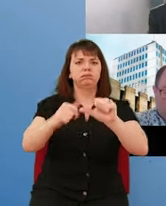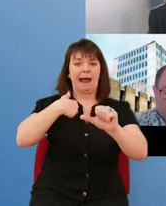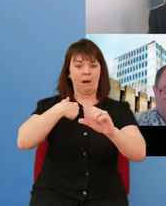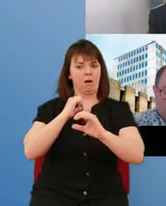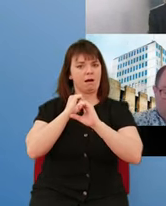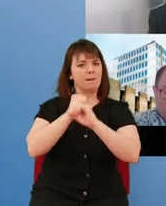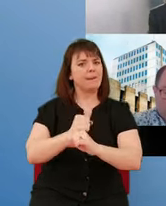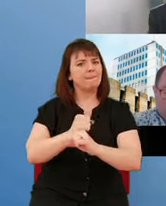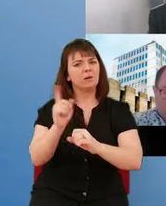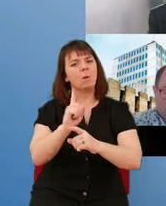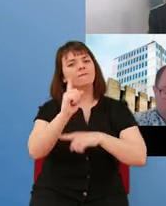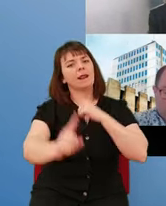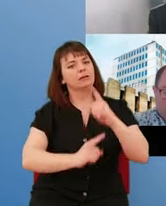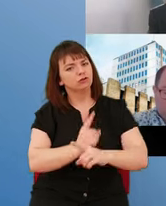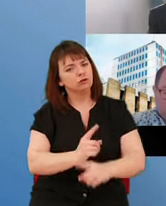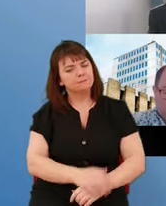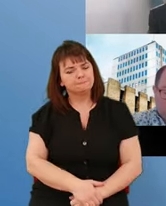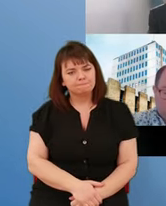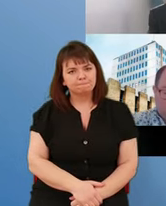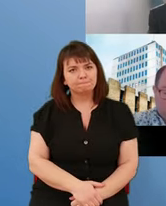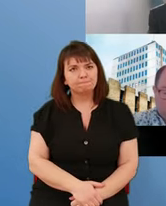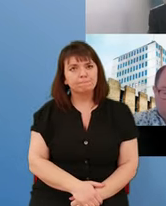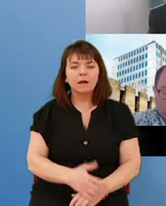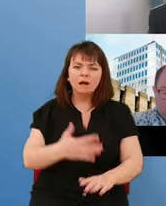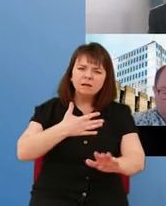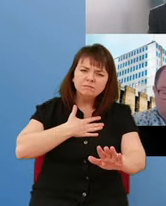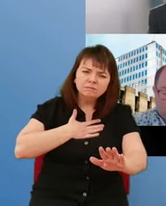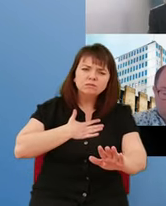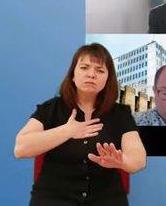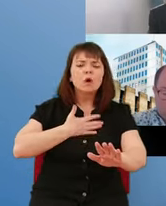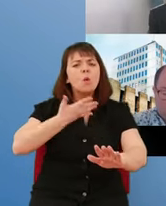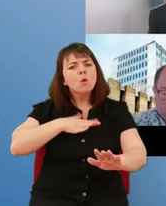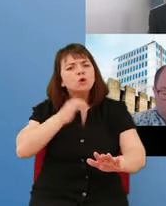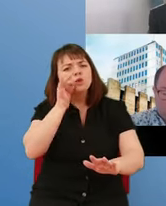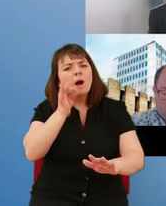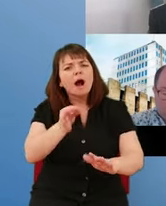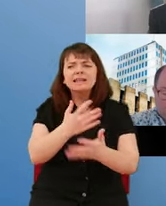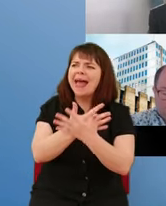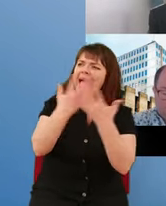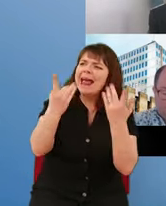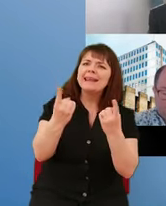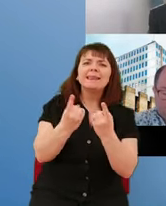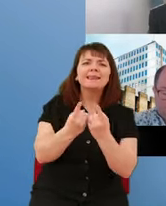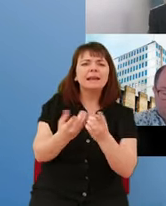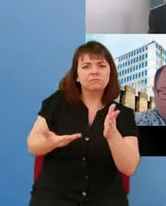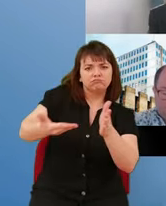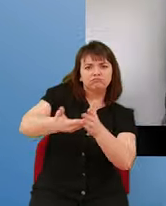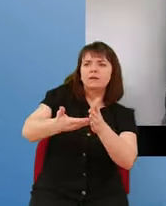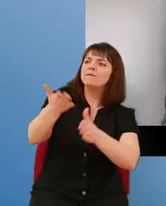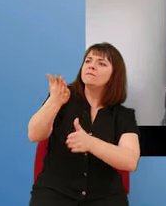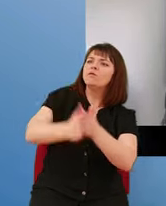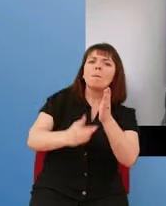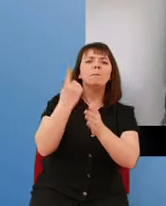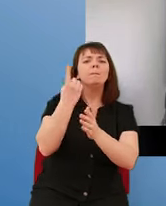would like to add as the workforce lead for us in the team?